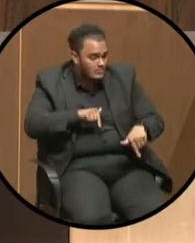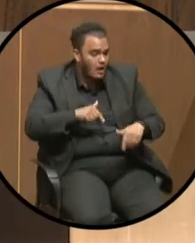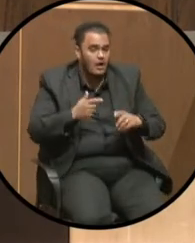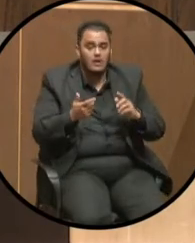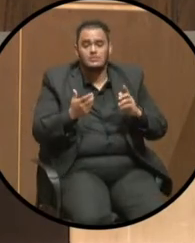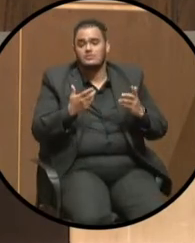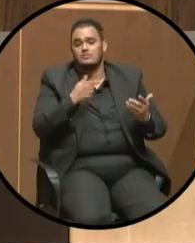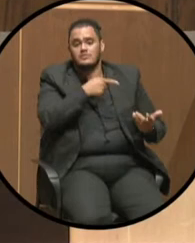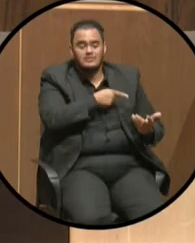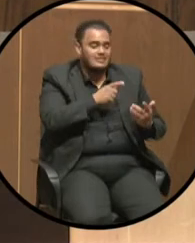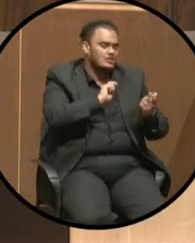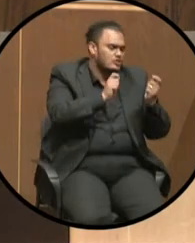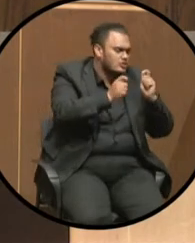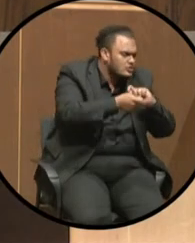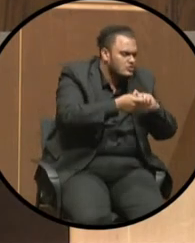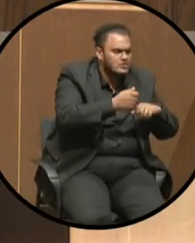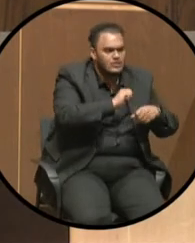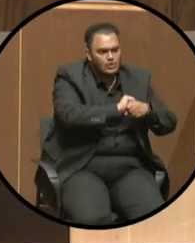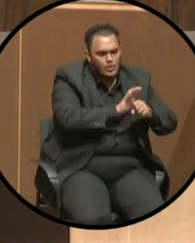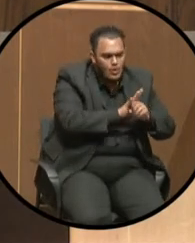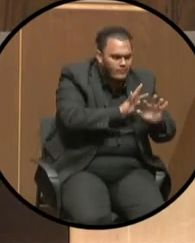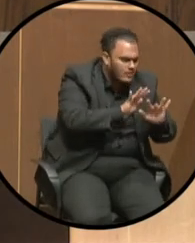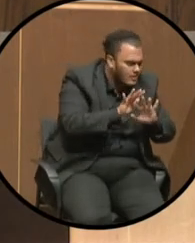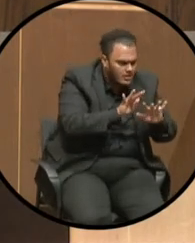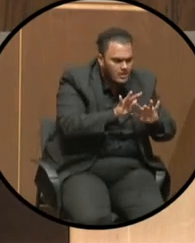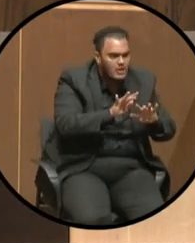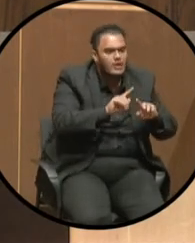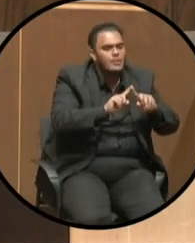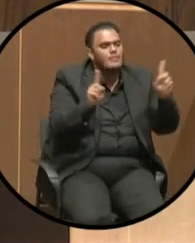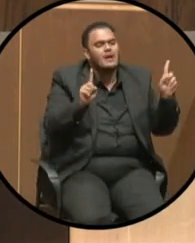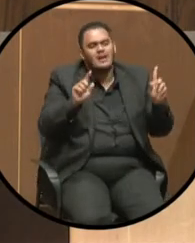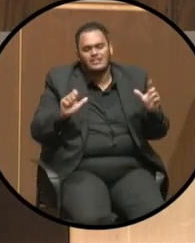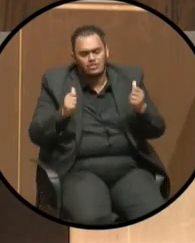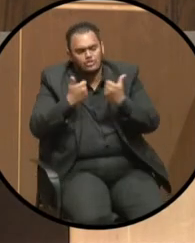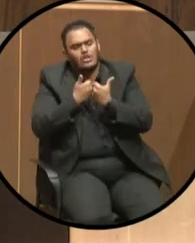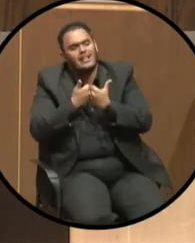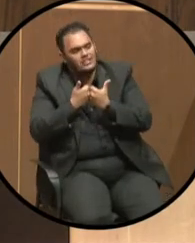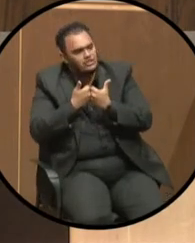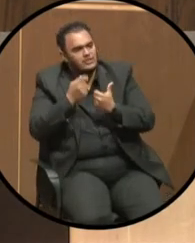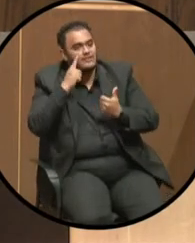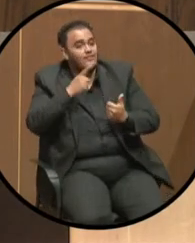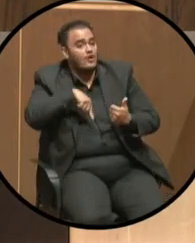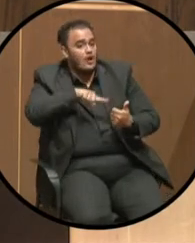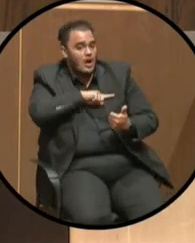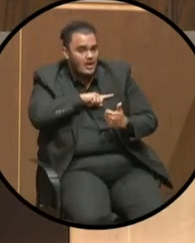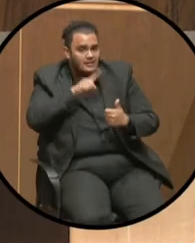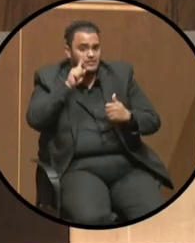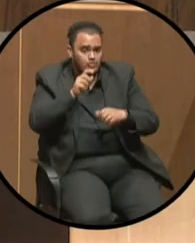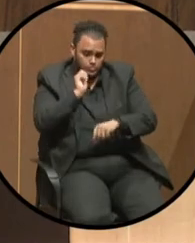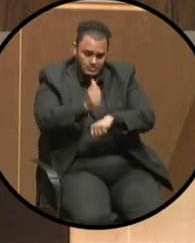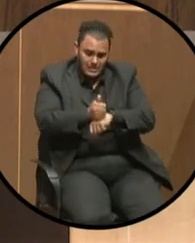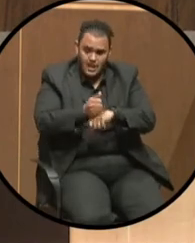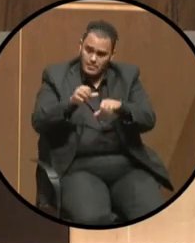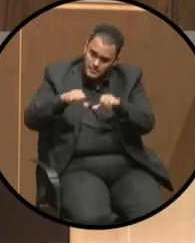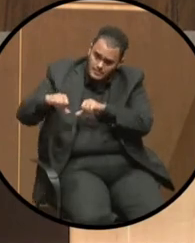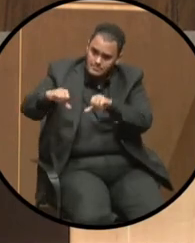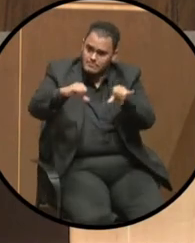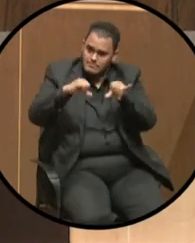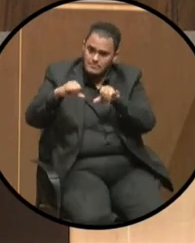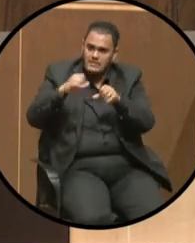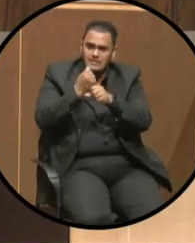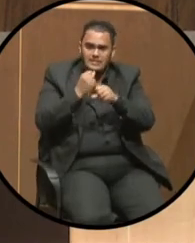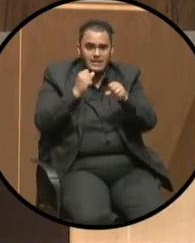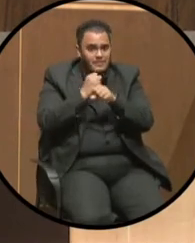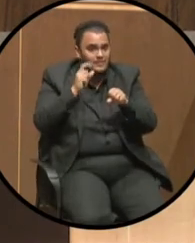rates, but I think it actually makes it more difficult for the district to maintain adequate safety measures to keep our children